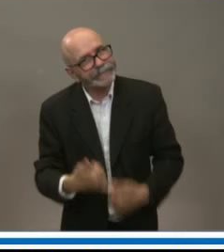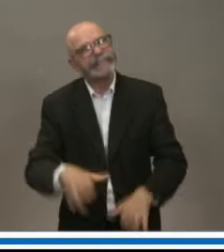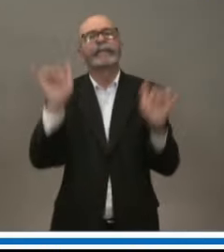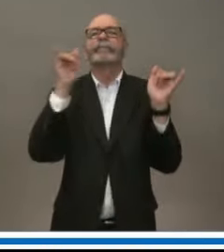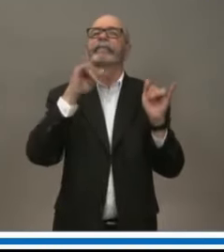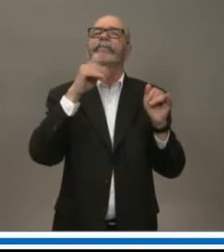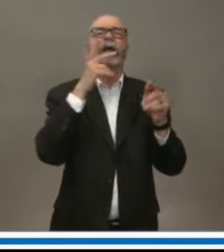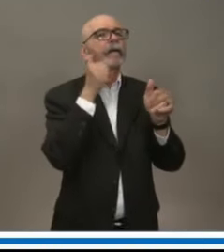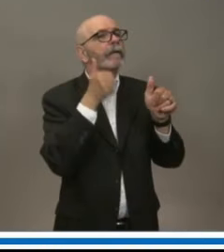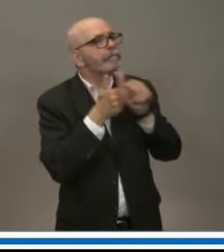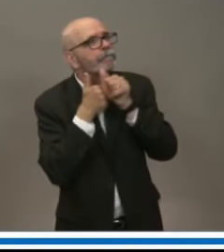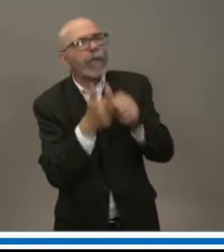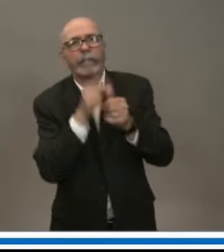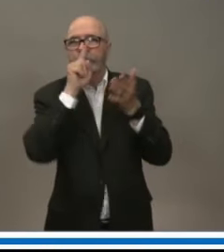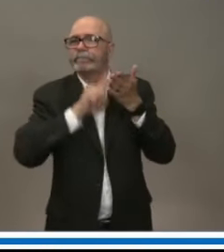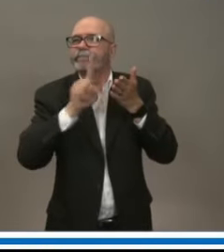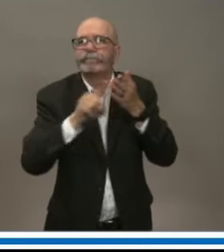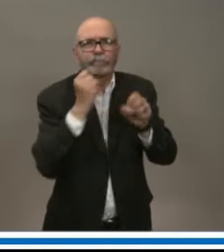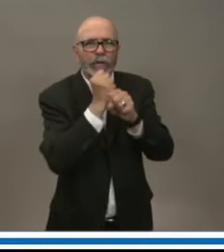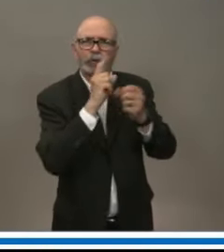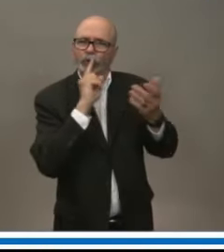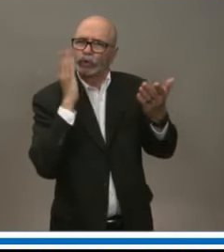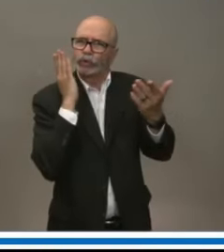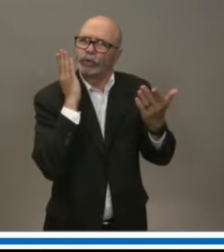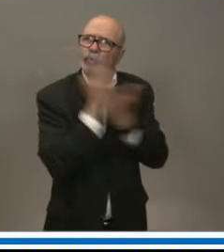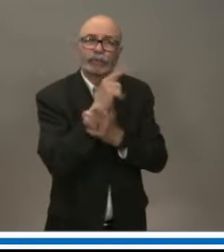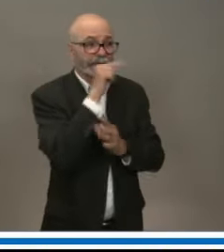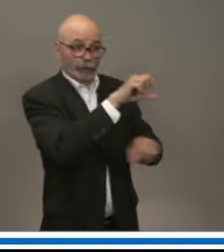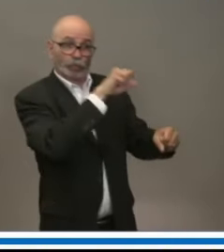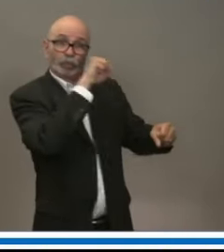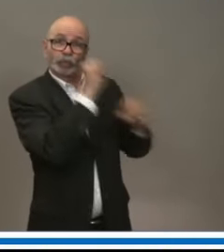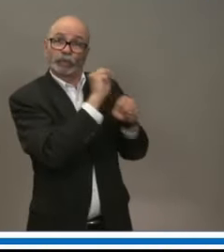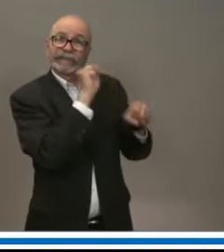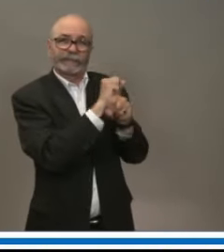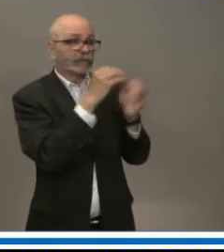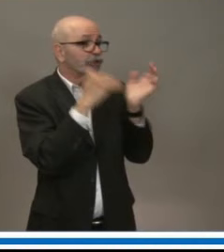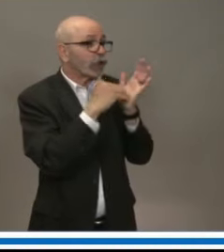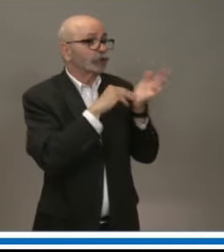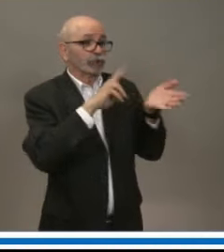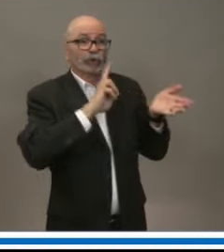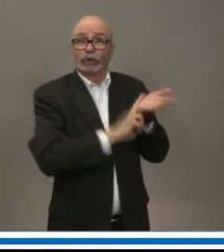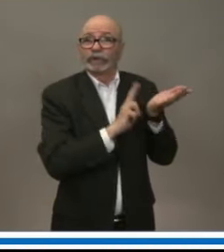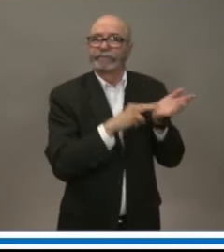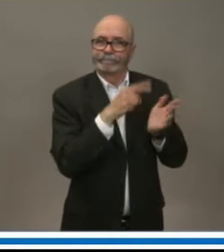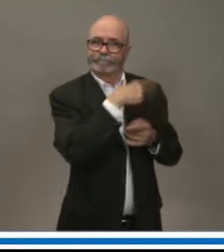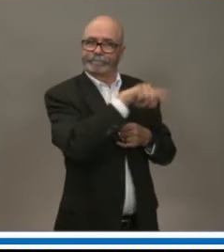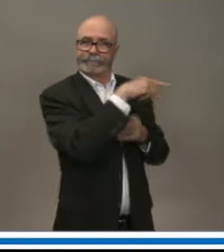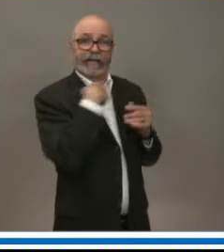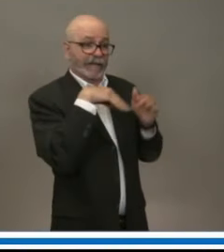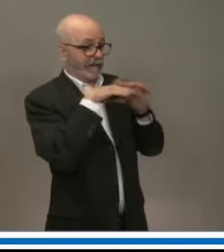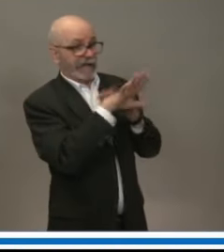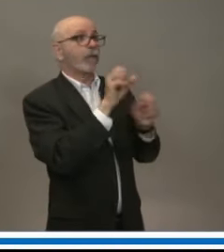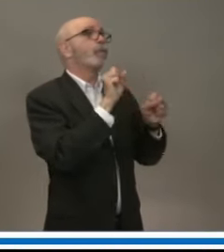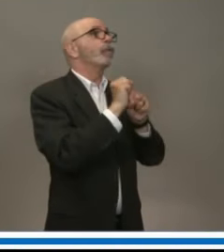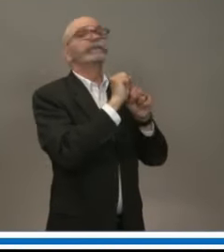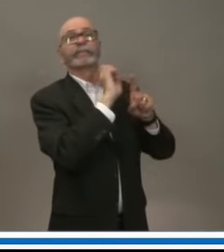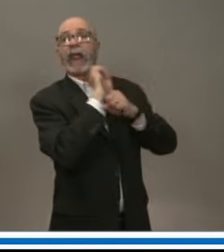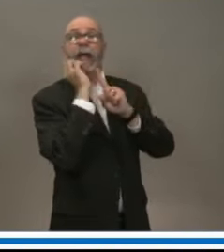to ensuring that our healthcare workers who are coming into work have an opportunity to come and provide them with the equipment they